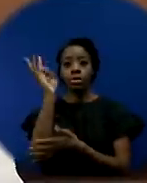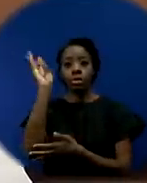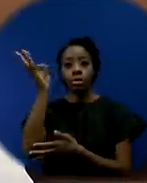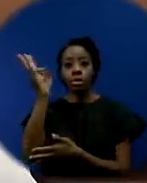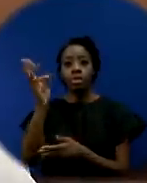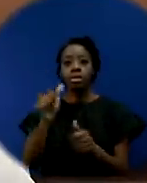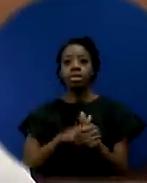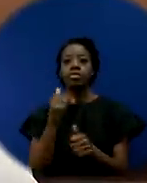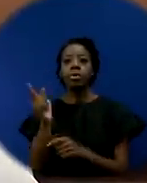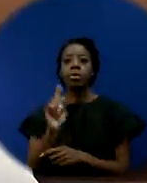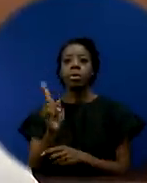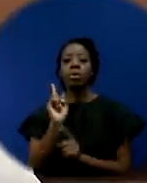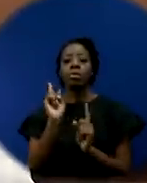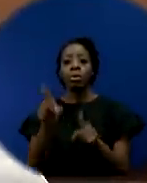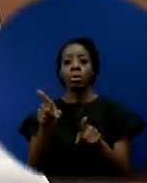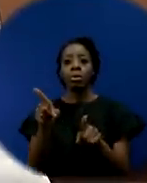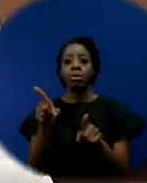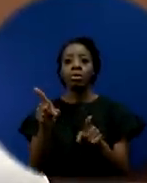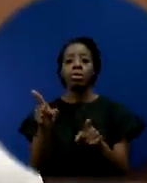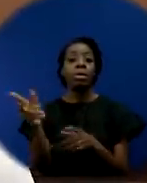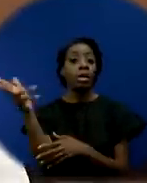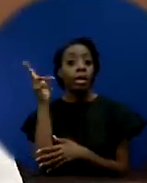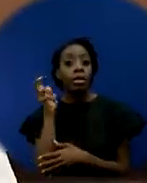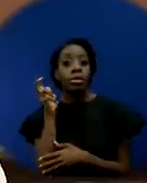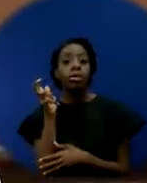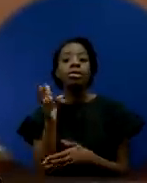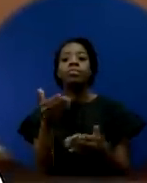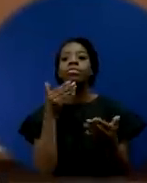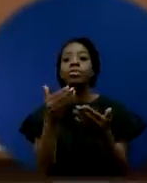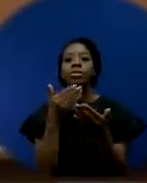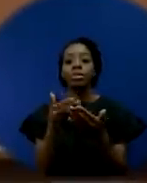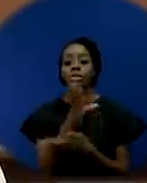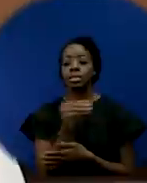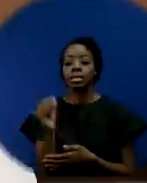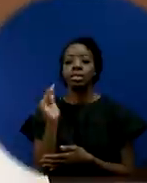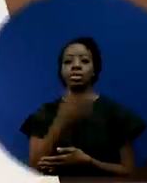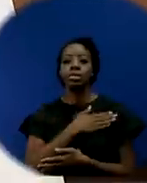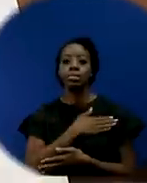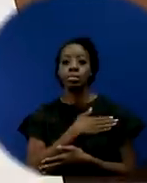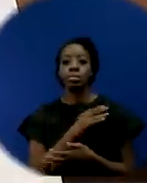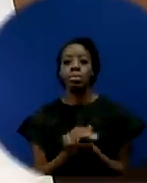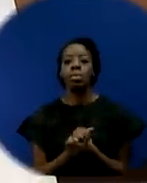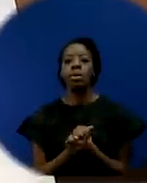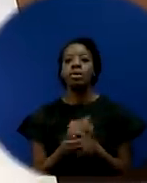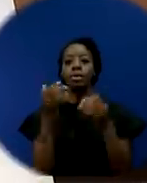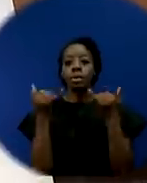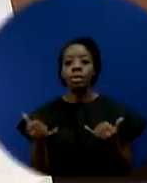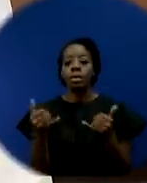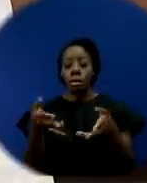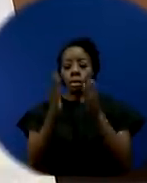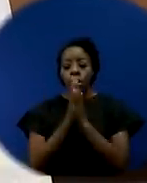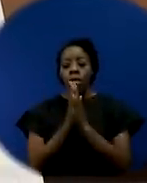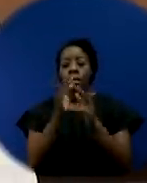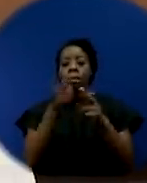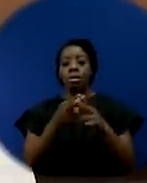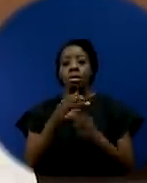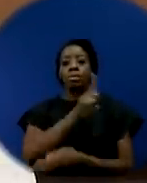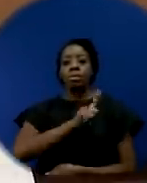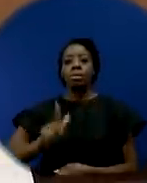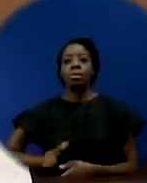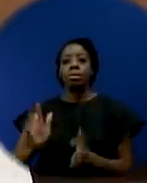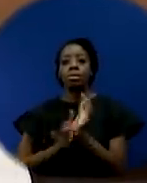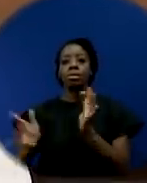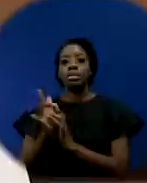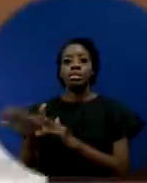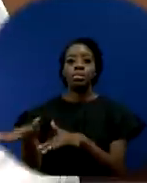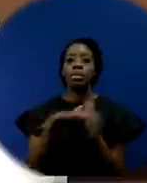everywhere that we go so they will hear of your goodness and of your grace. Now we pray in the name of the Lord Jesus that